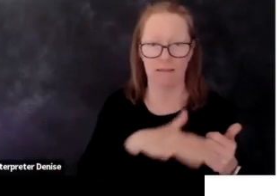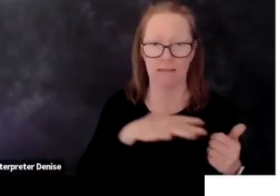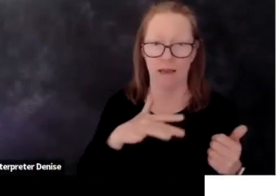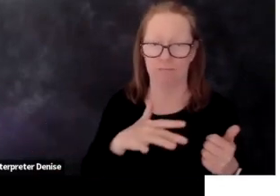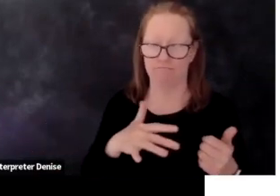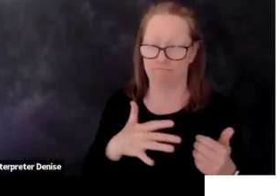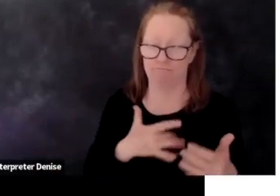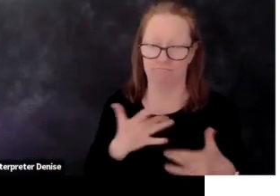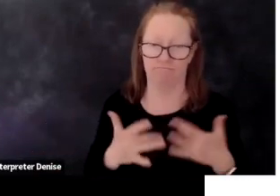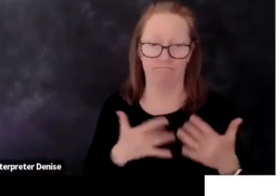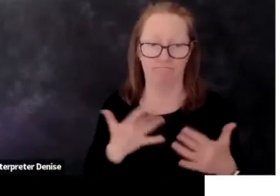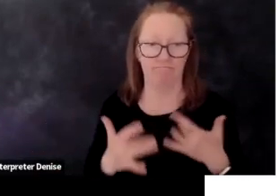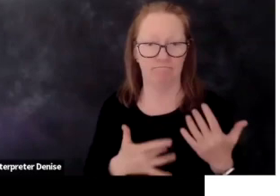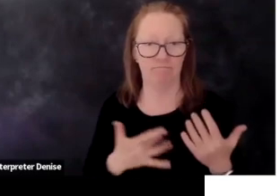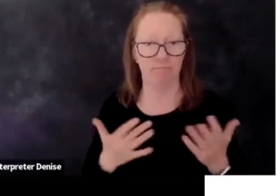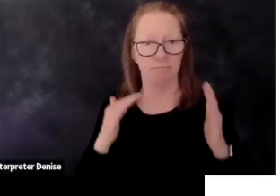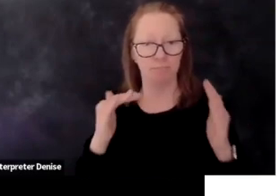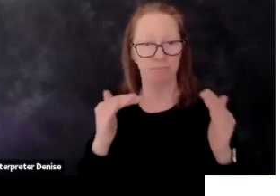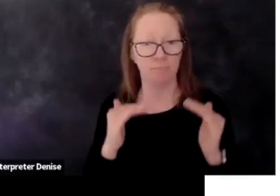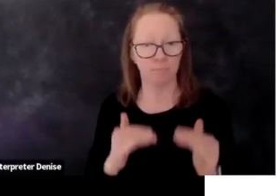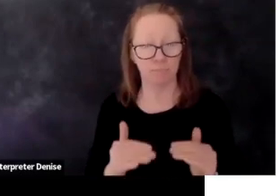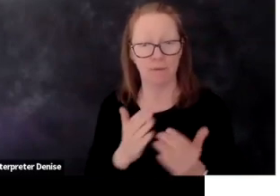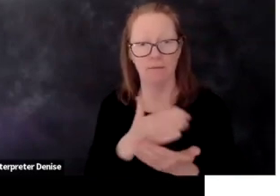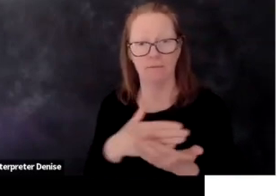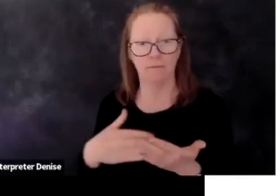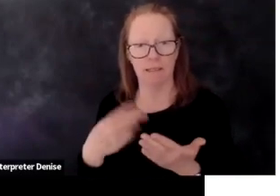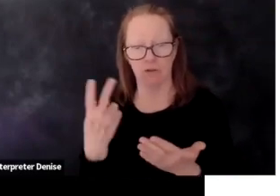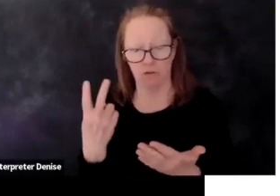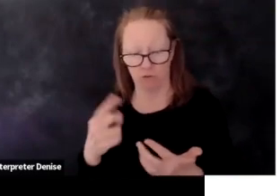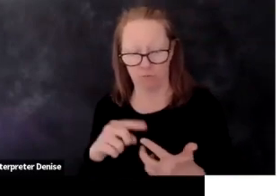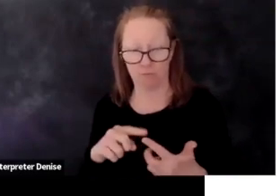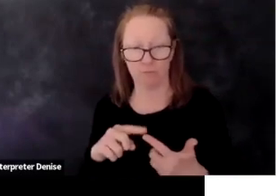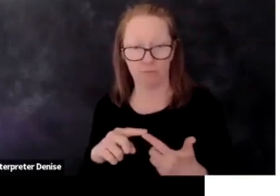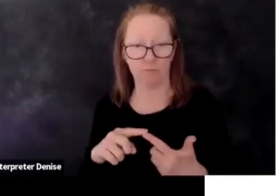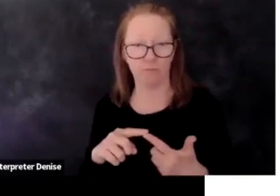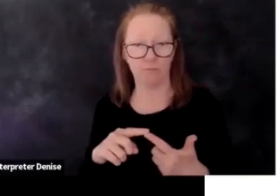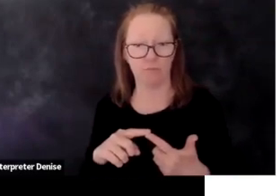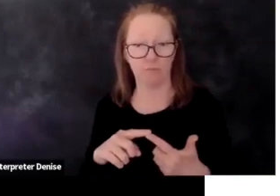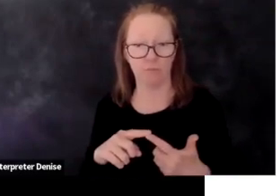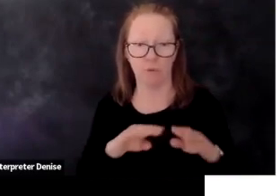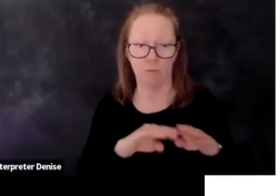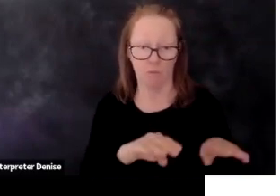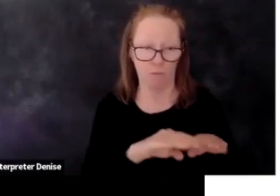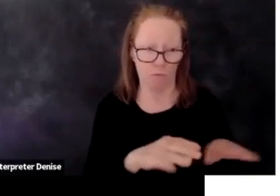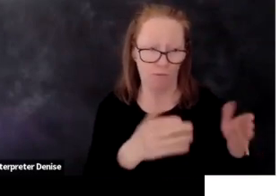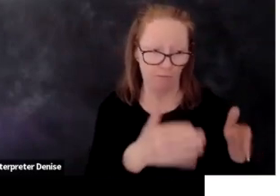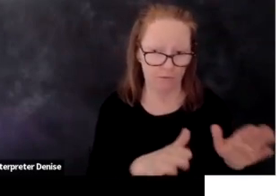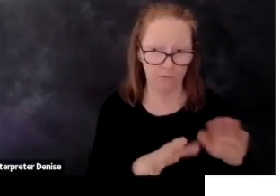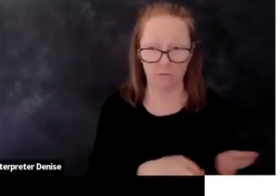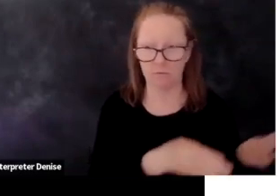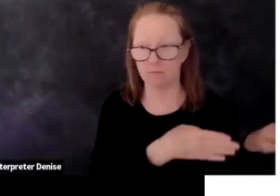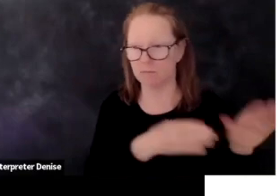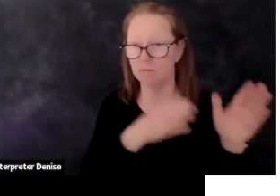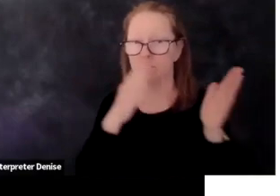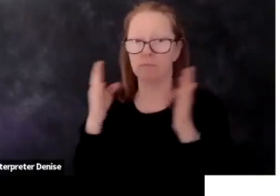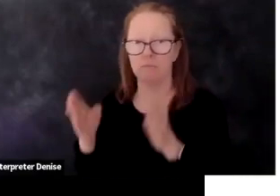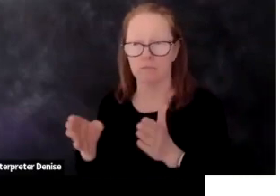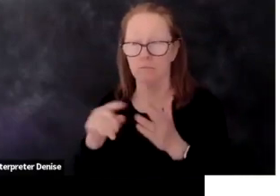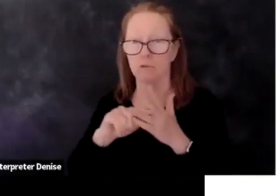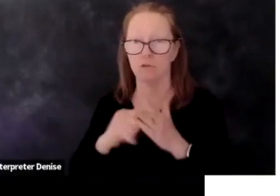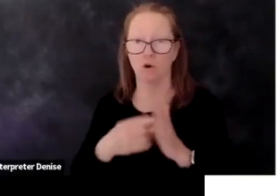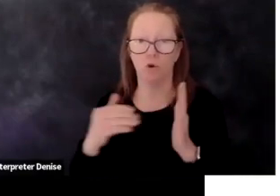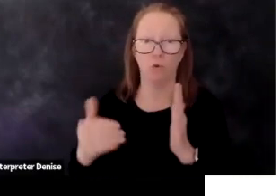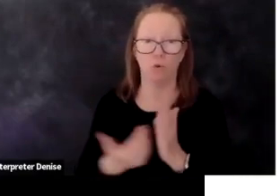Phase 2 improvements. So after the pool is open, we're going to begin work immediately this summer on a new arena